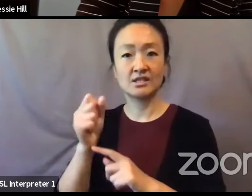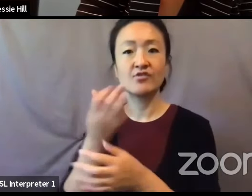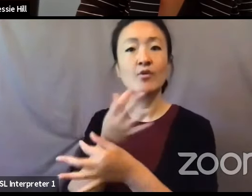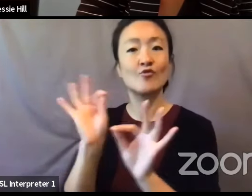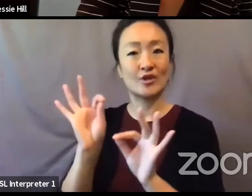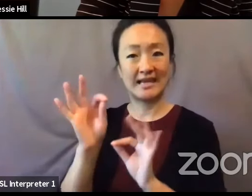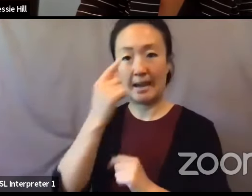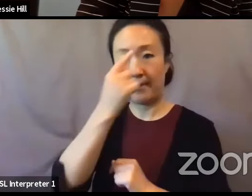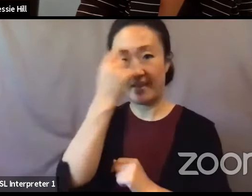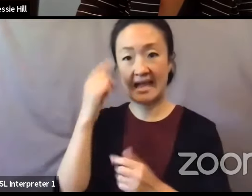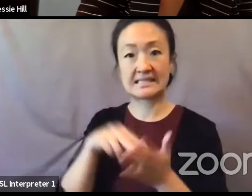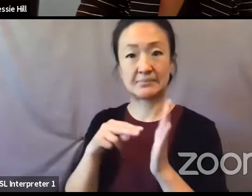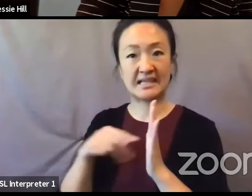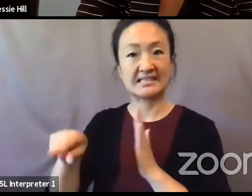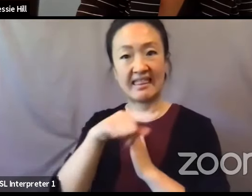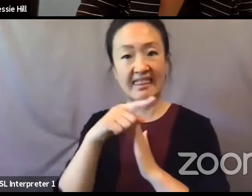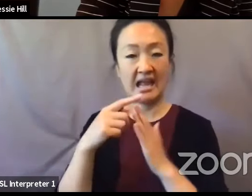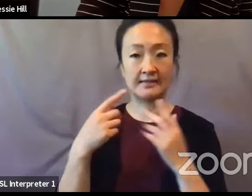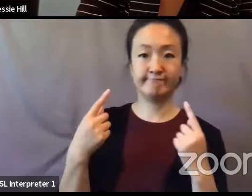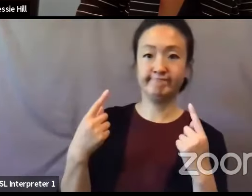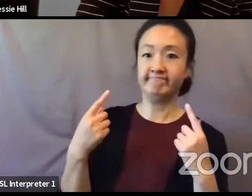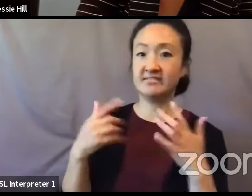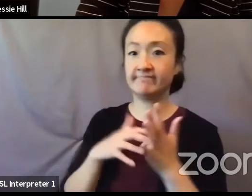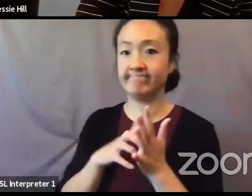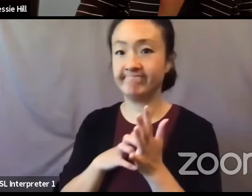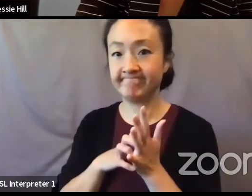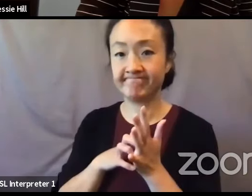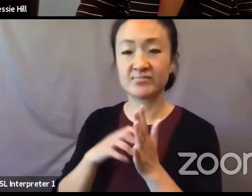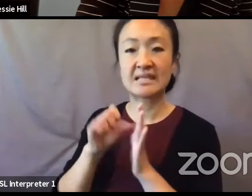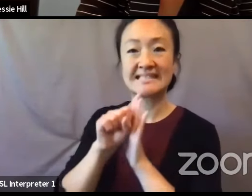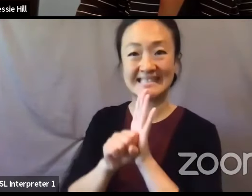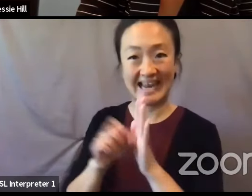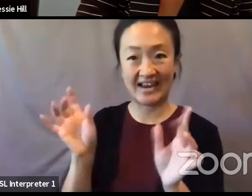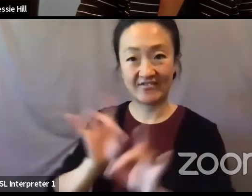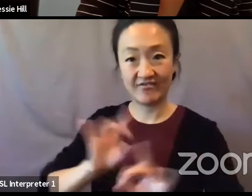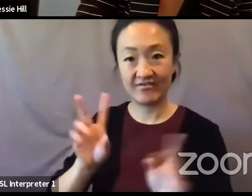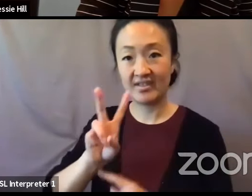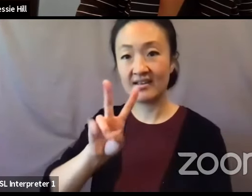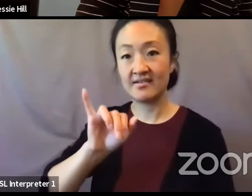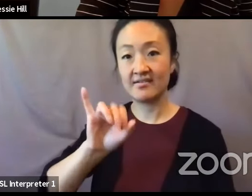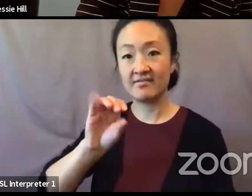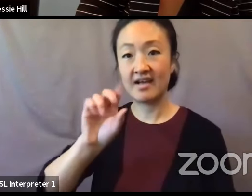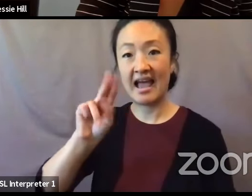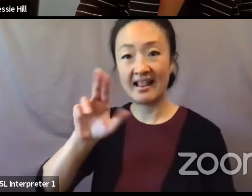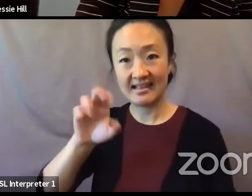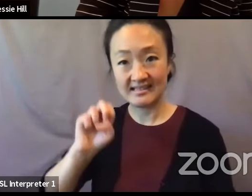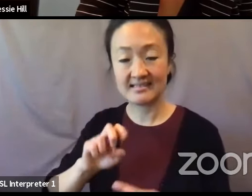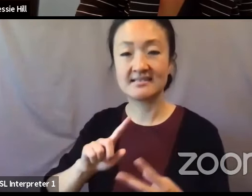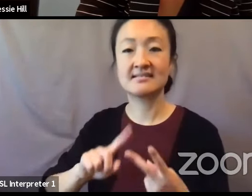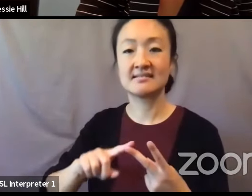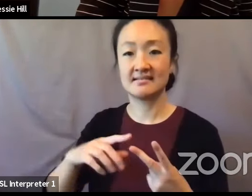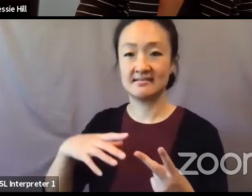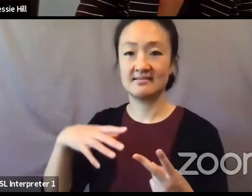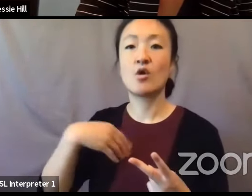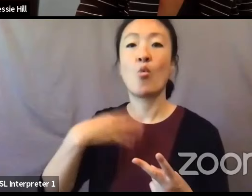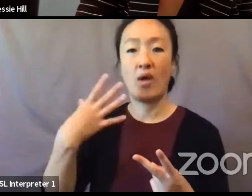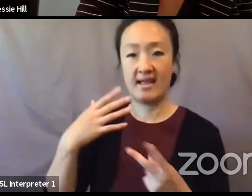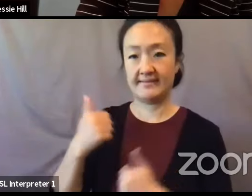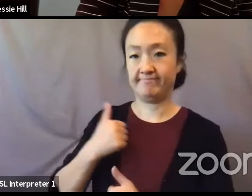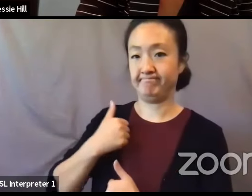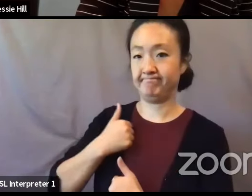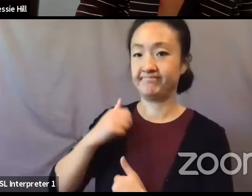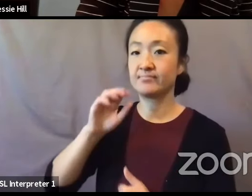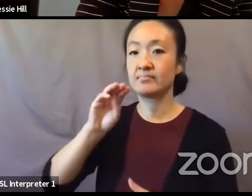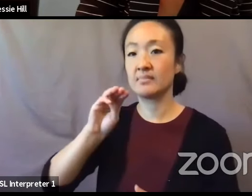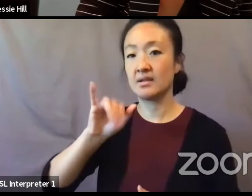at the mercy of state violence and white militias. I think that history is